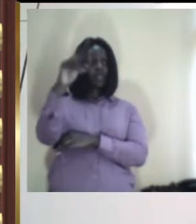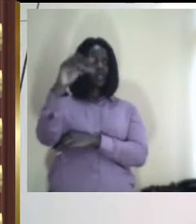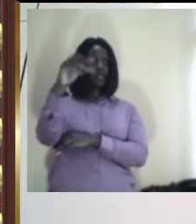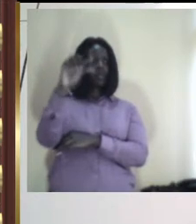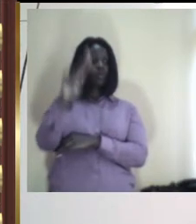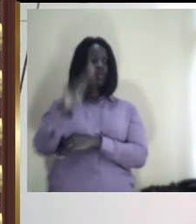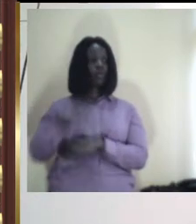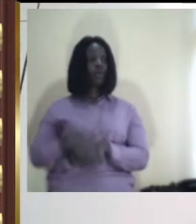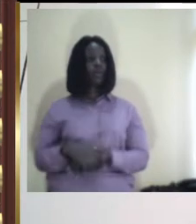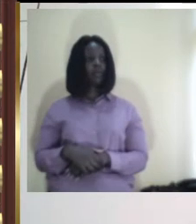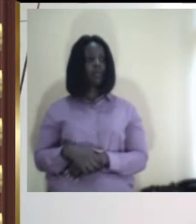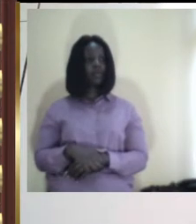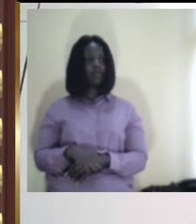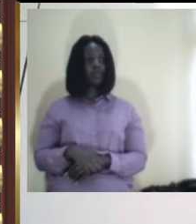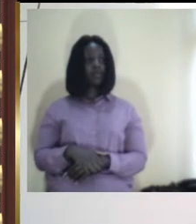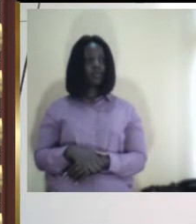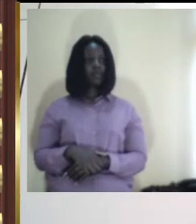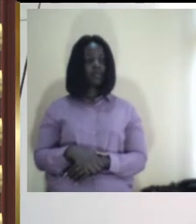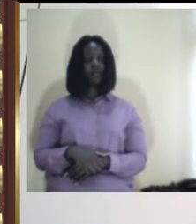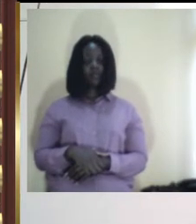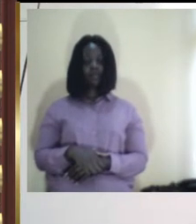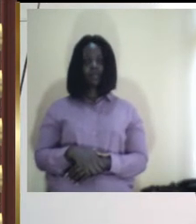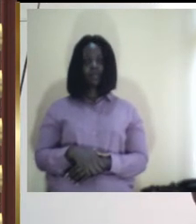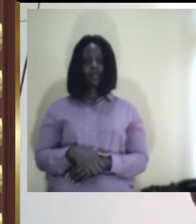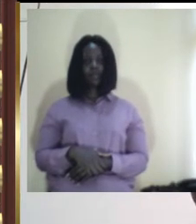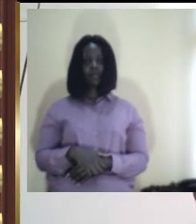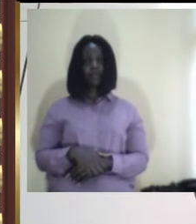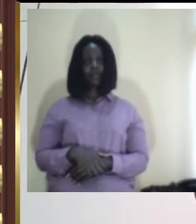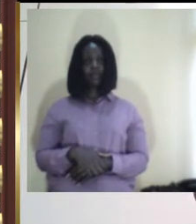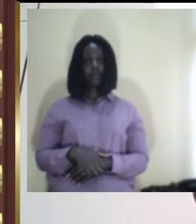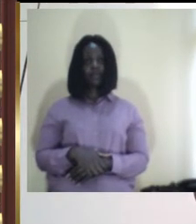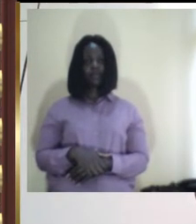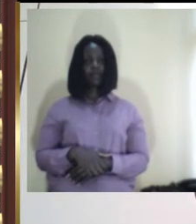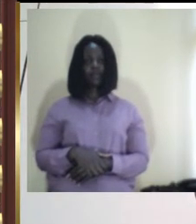Uzobareki. Honorable Sapeta.